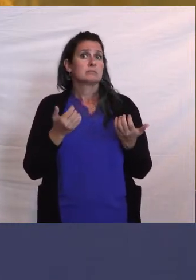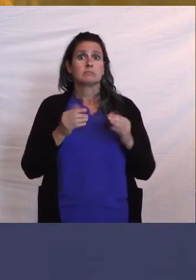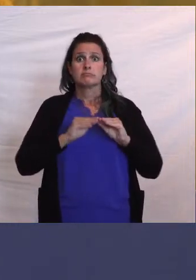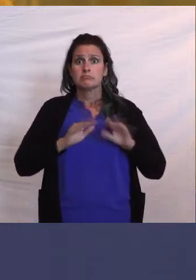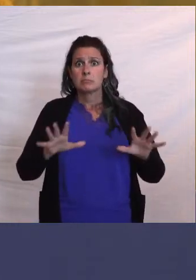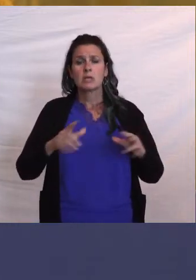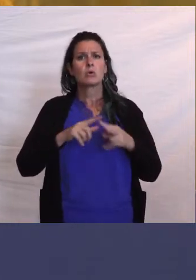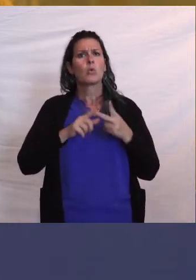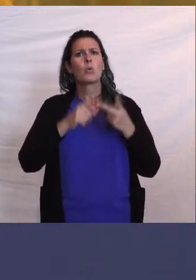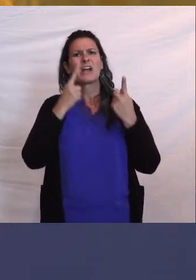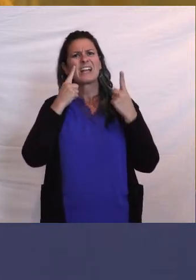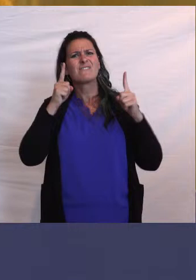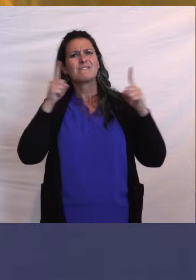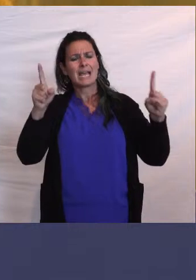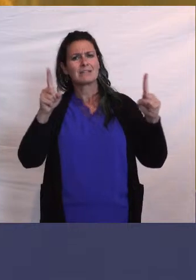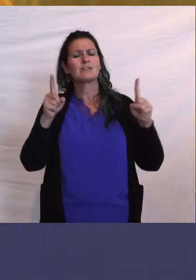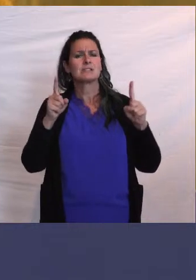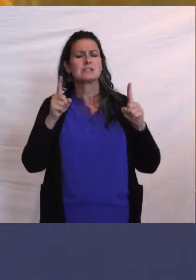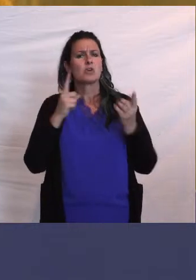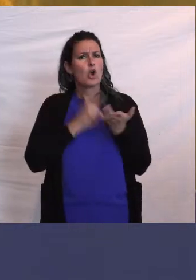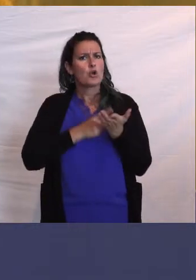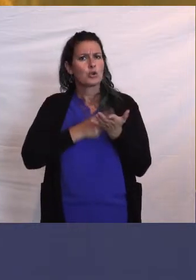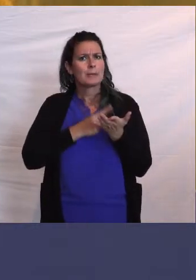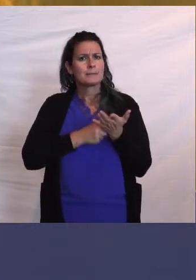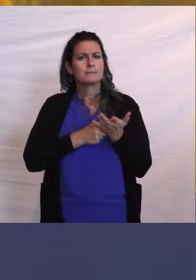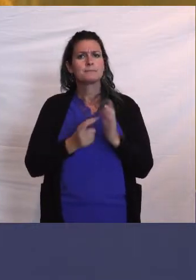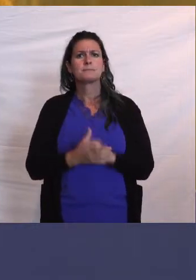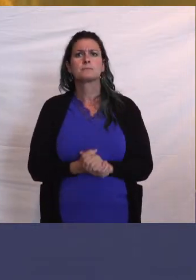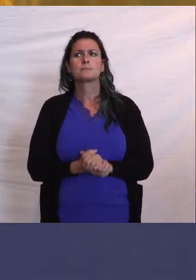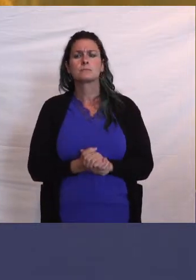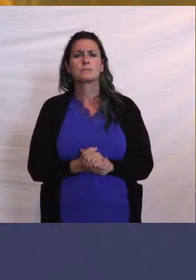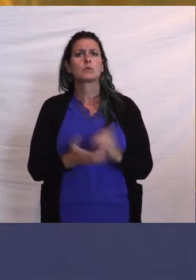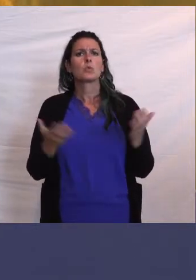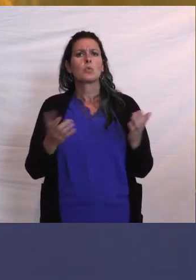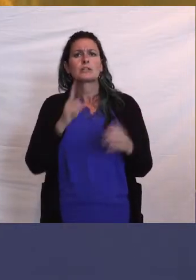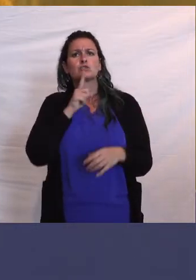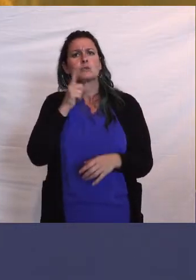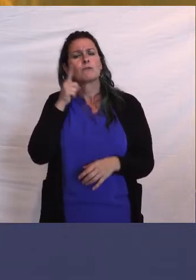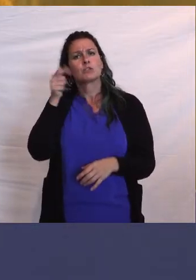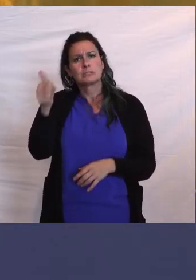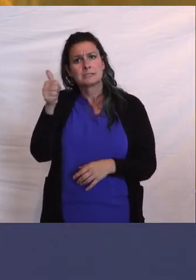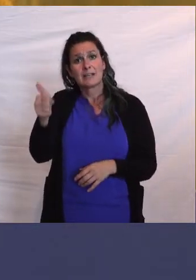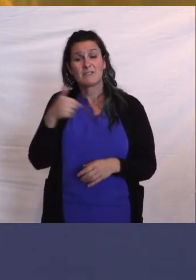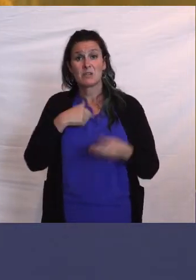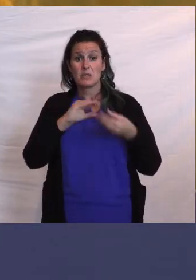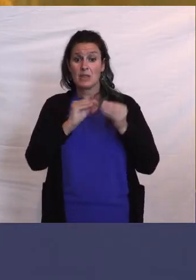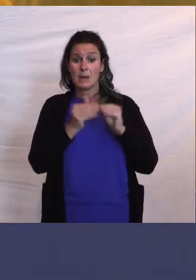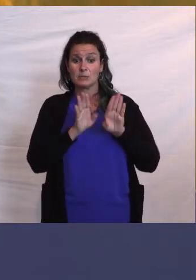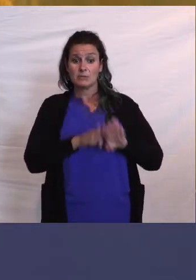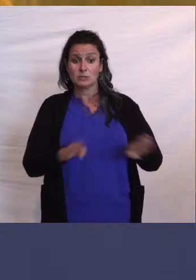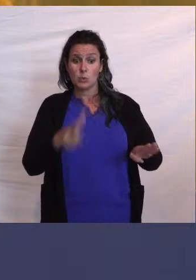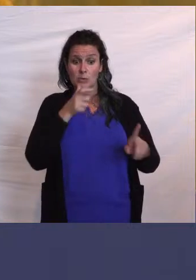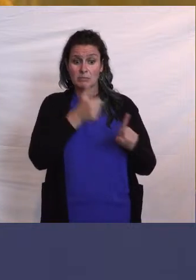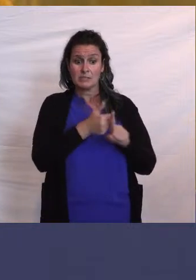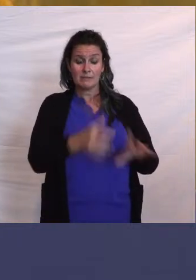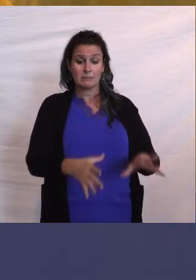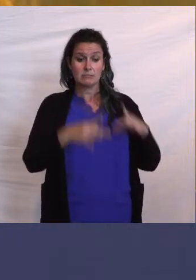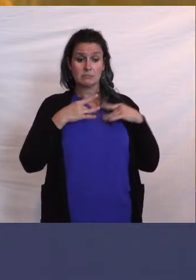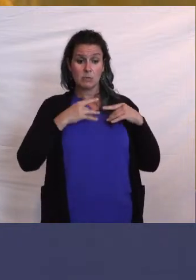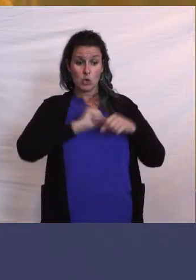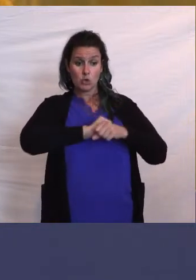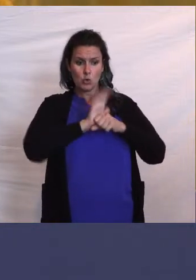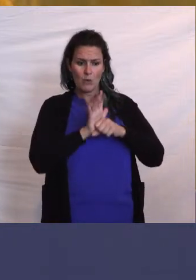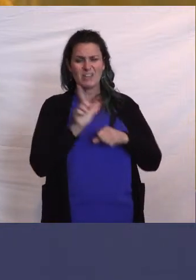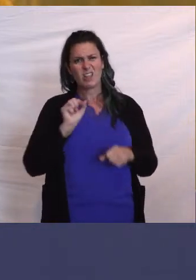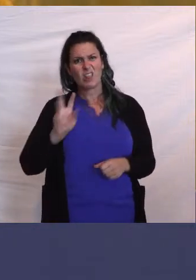an ineffectiveness argument that you think rings true for you if the numbers of children that have contracted COVID-19